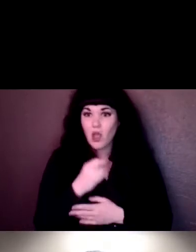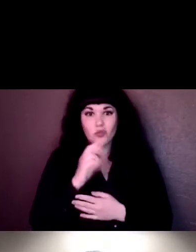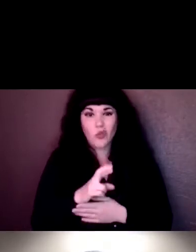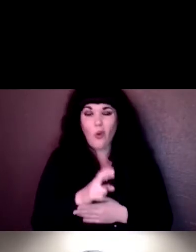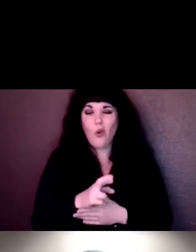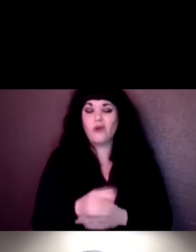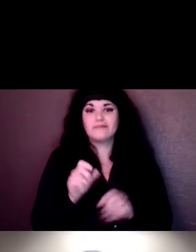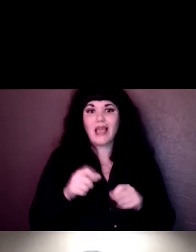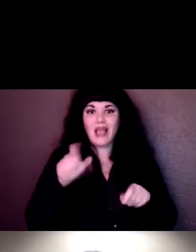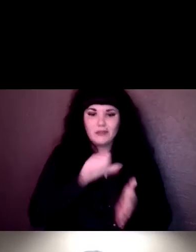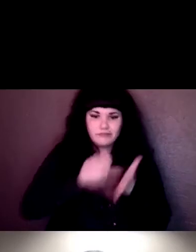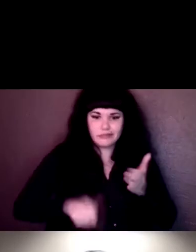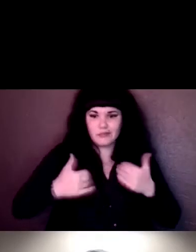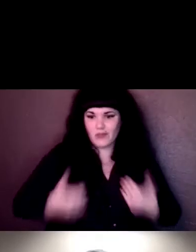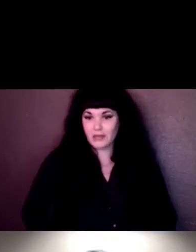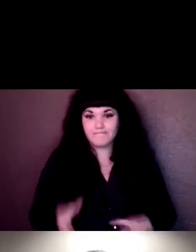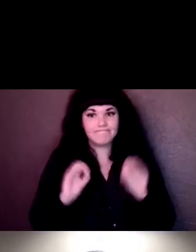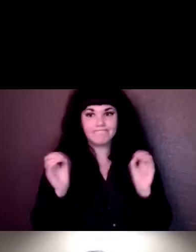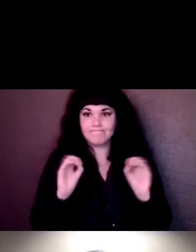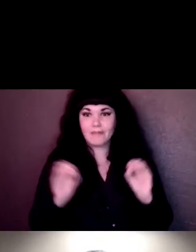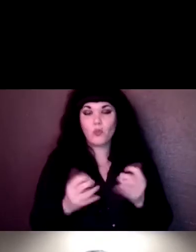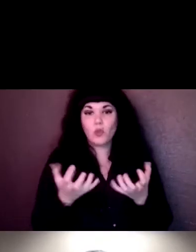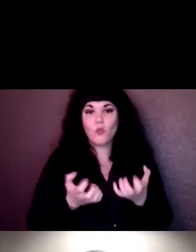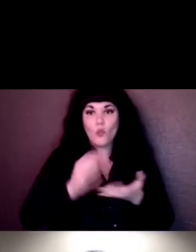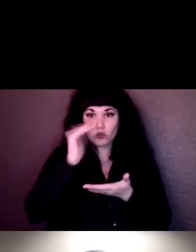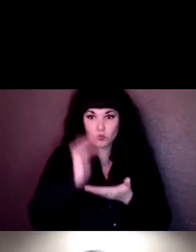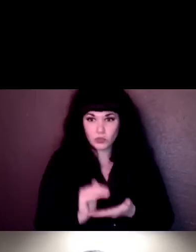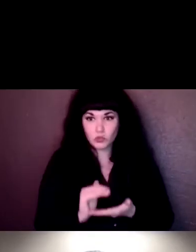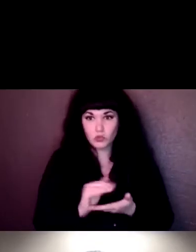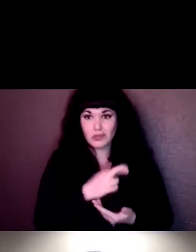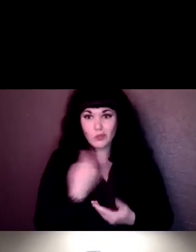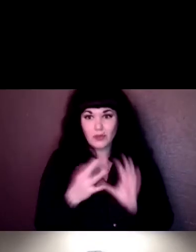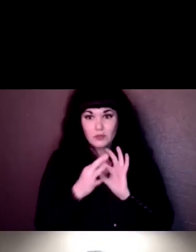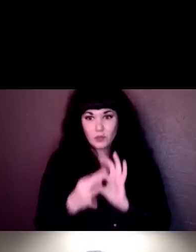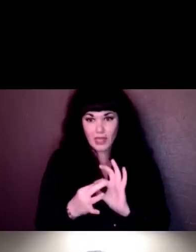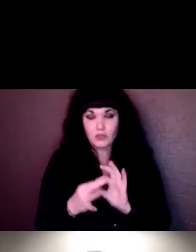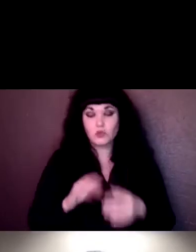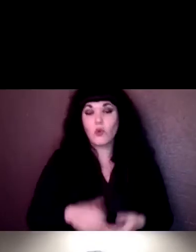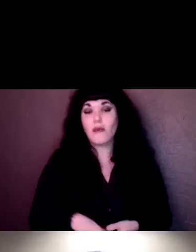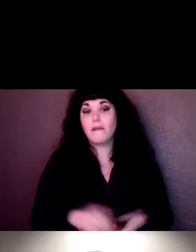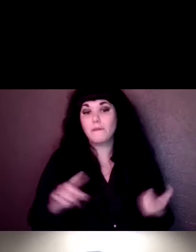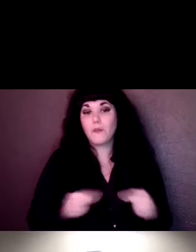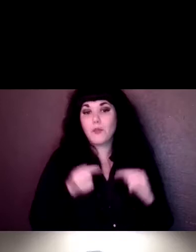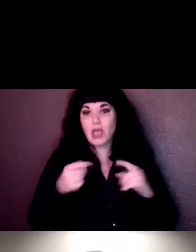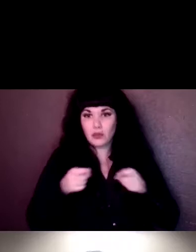very much like to reduce the risk associated with pain control, and we like to see the